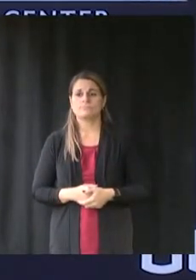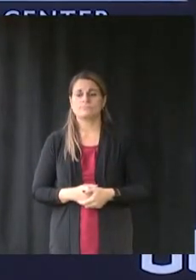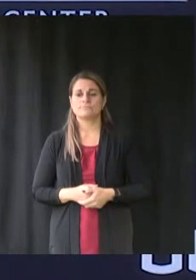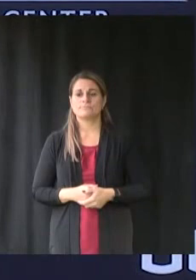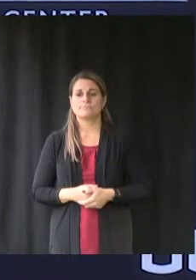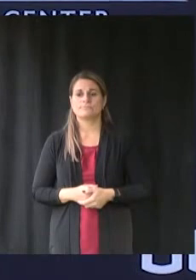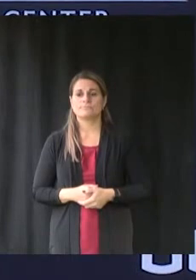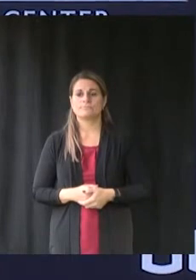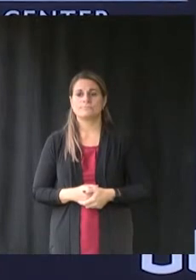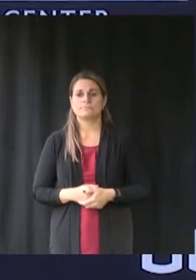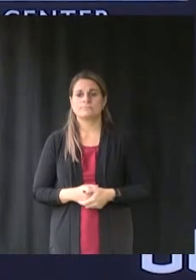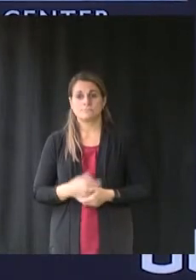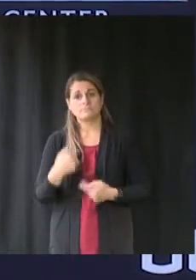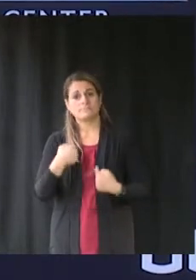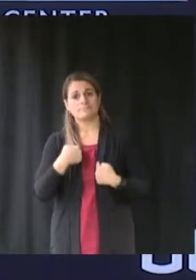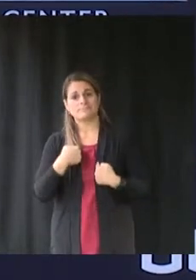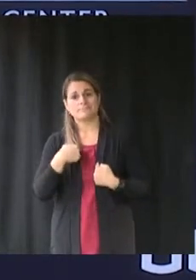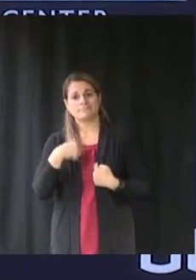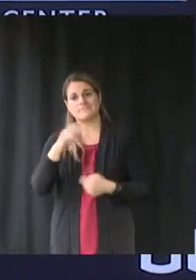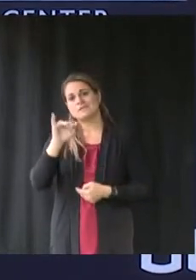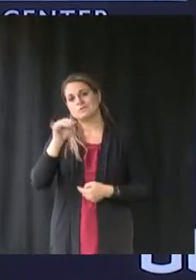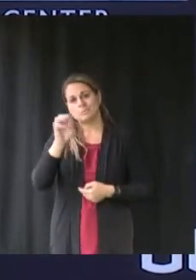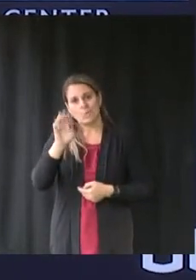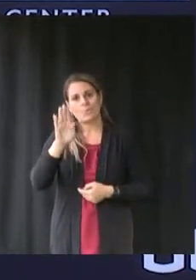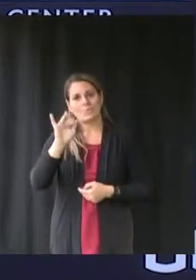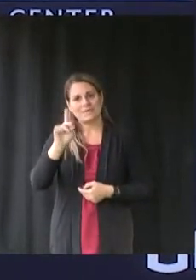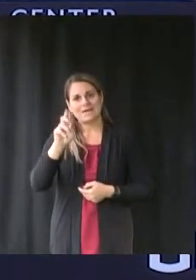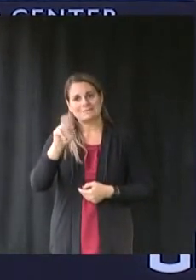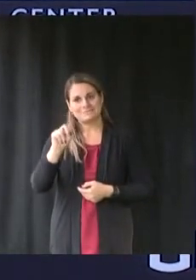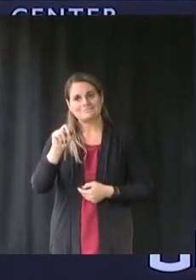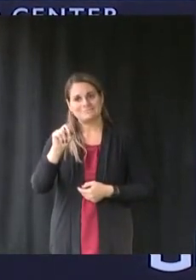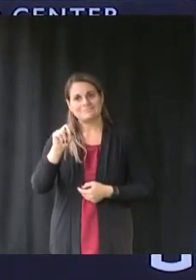My name is Joe Biden. I am Jill Biden's husband.